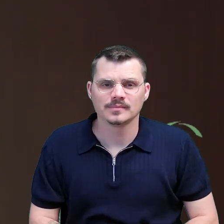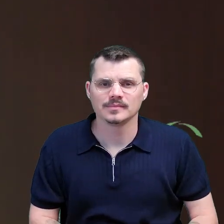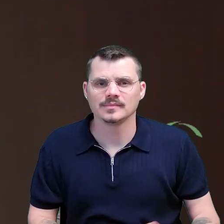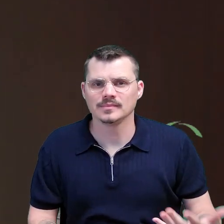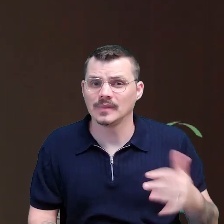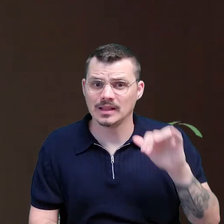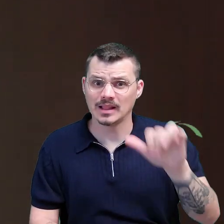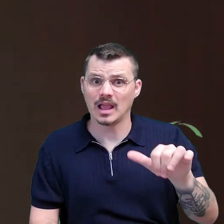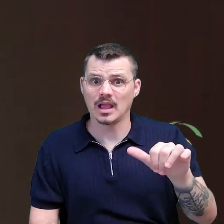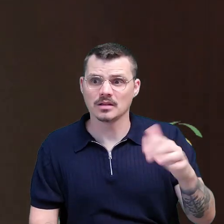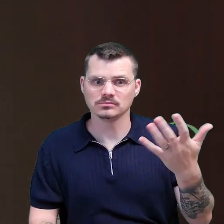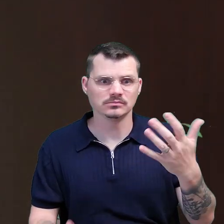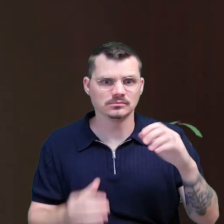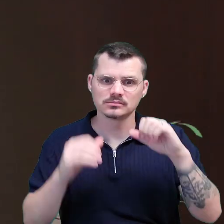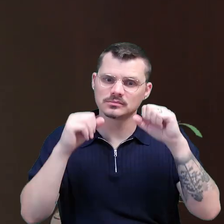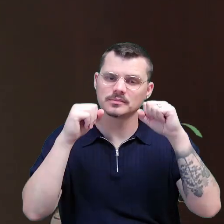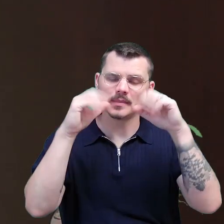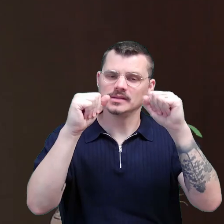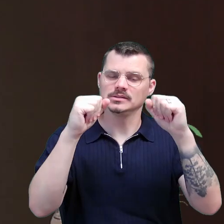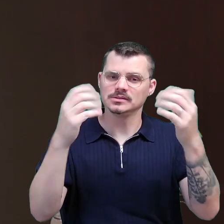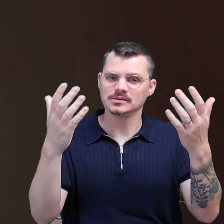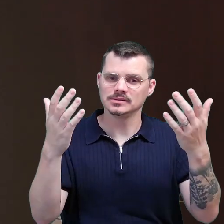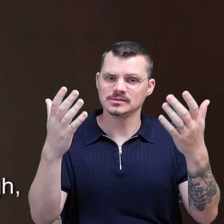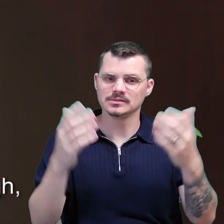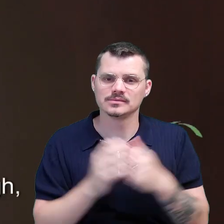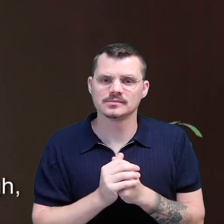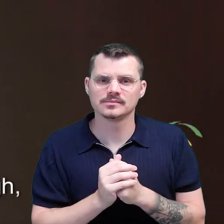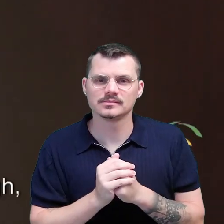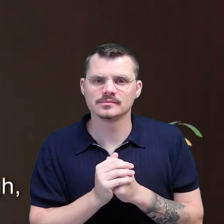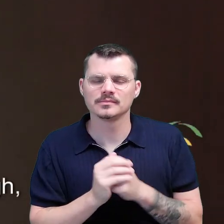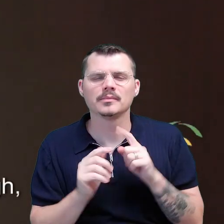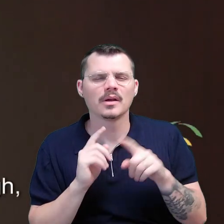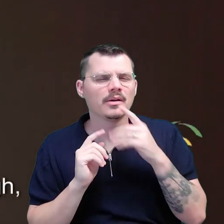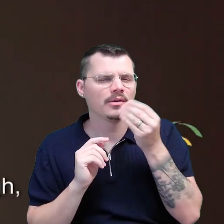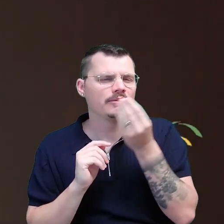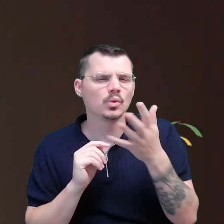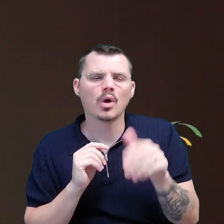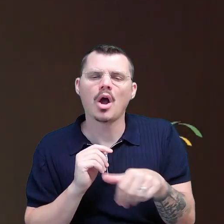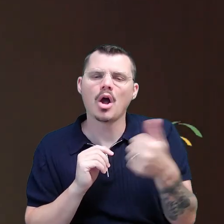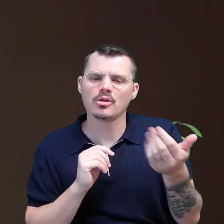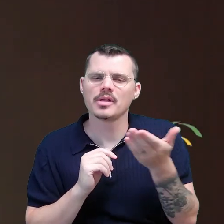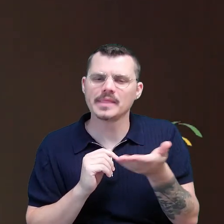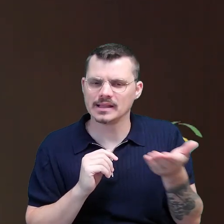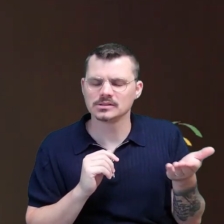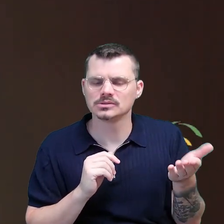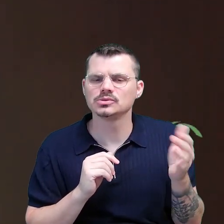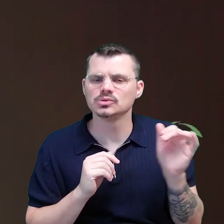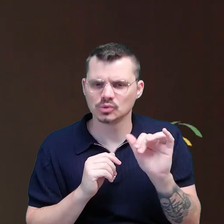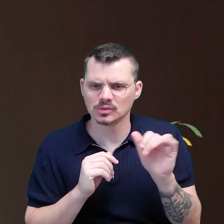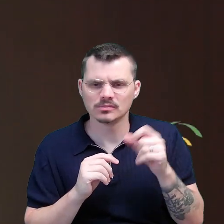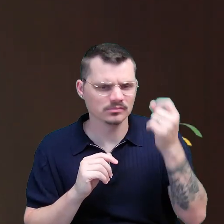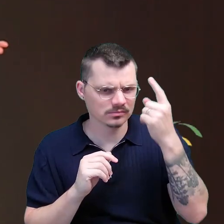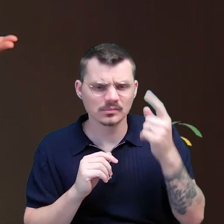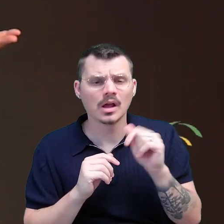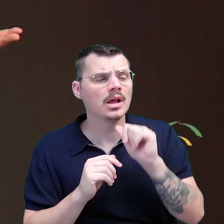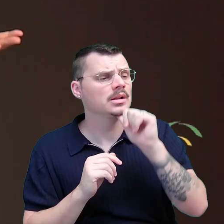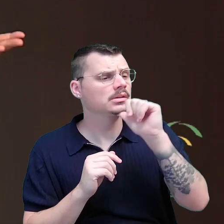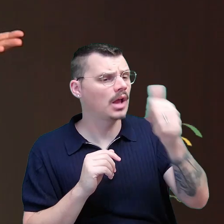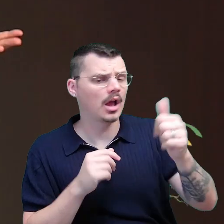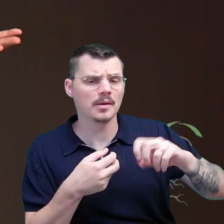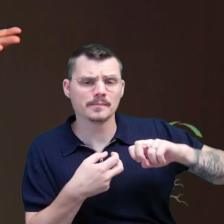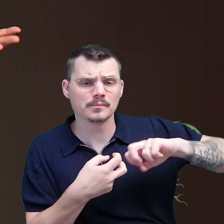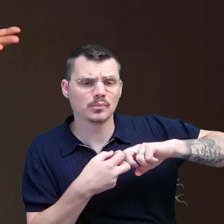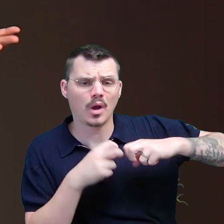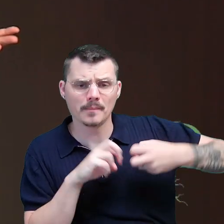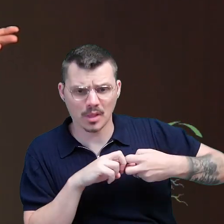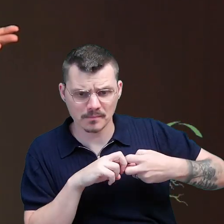Well, that was amazing. There were a couple of other things, though, that even though they weren't